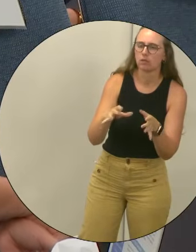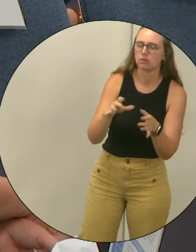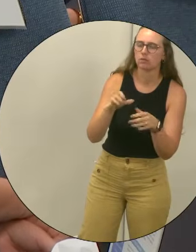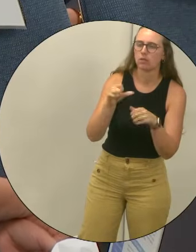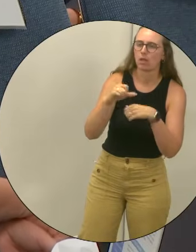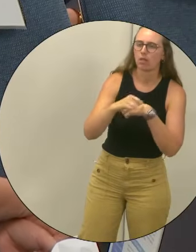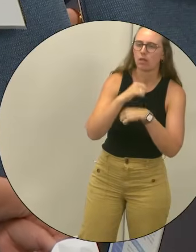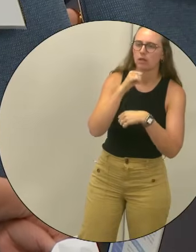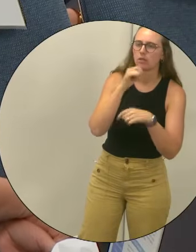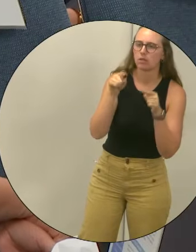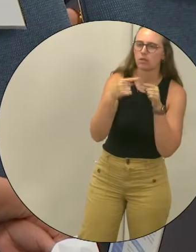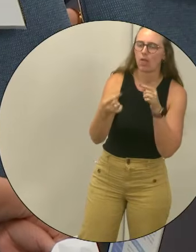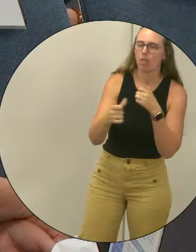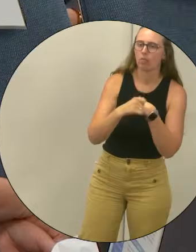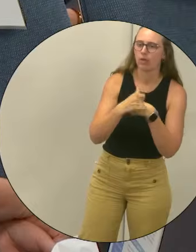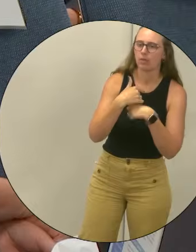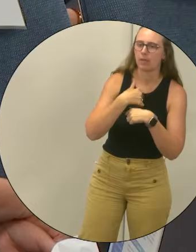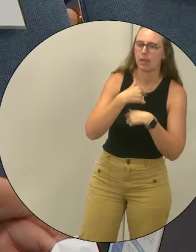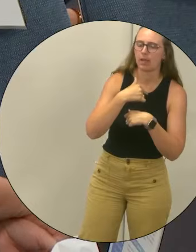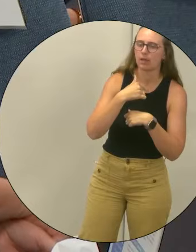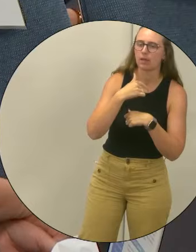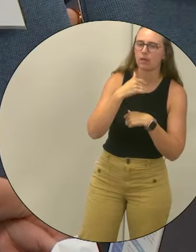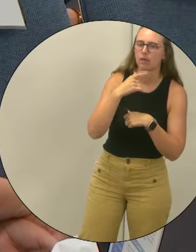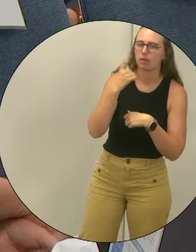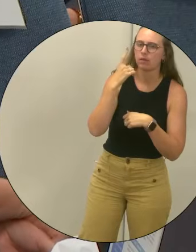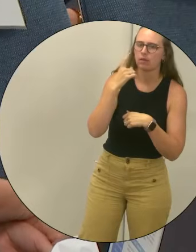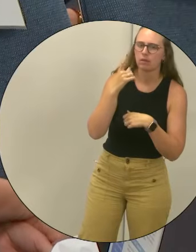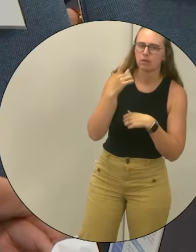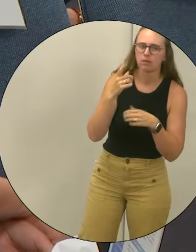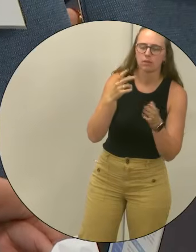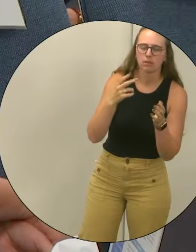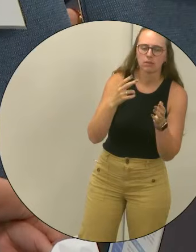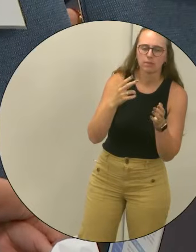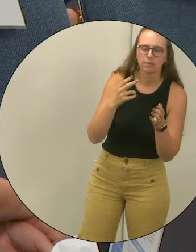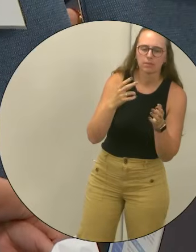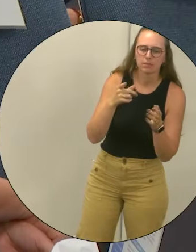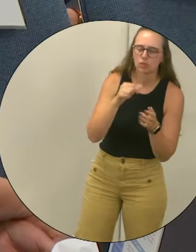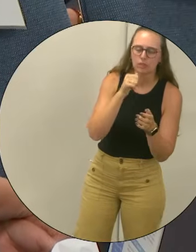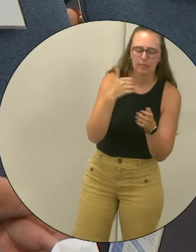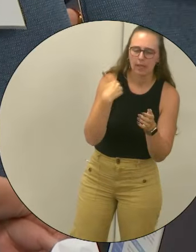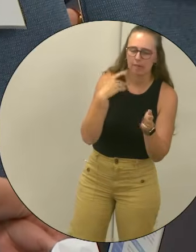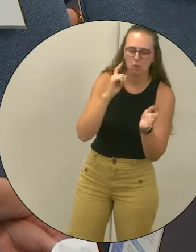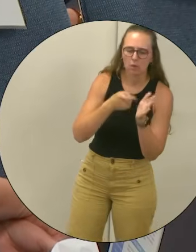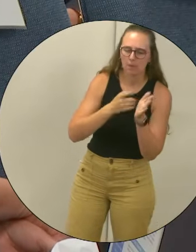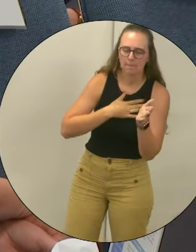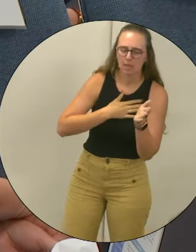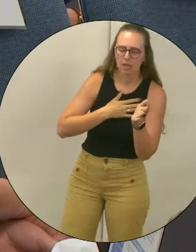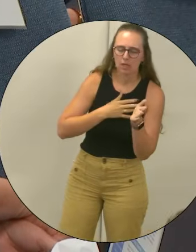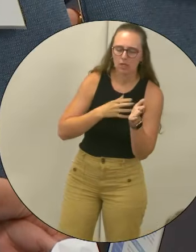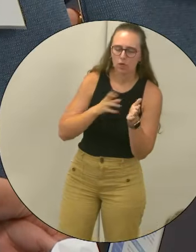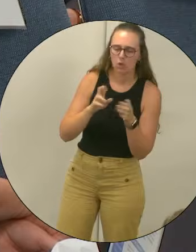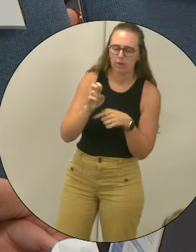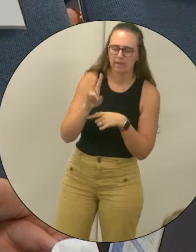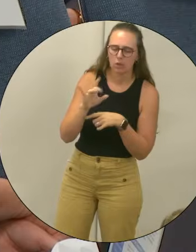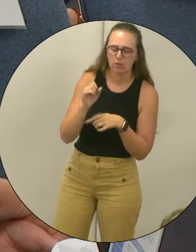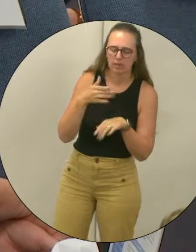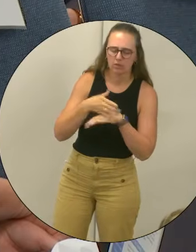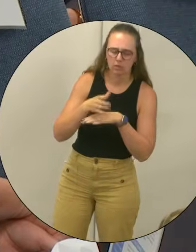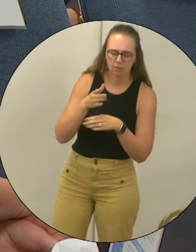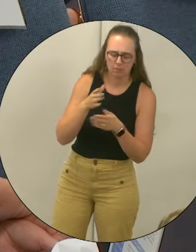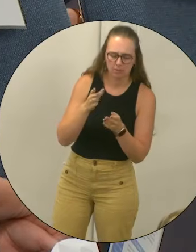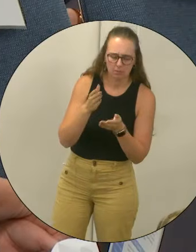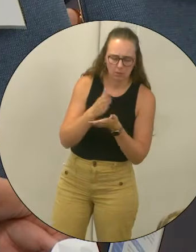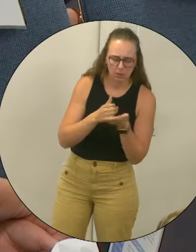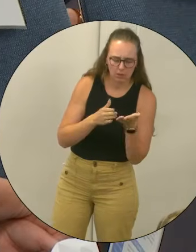insubordination, berated me for not knowing something was implied when not explicit. She denied me recognition of my rave reviews I got for being part of the AED